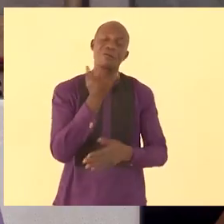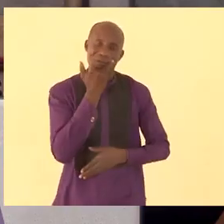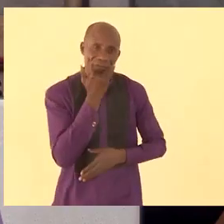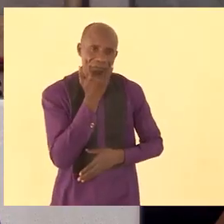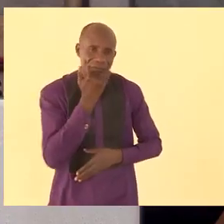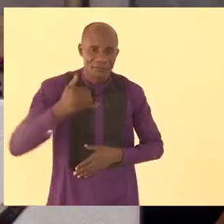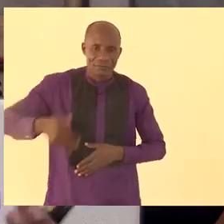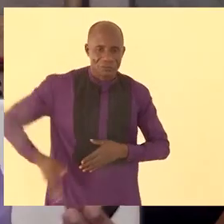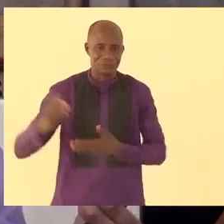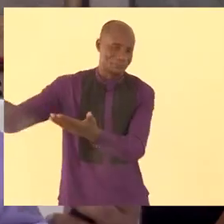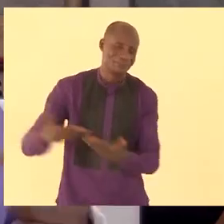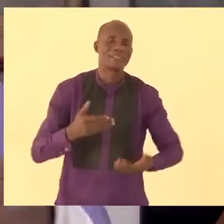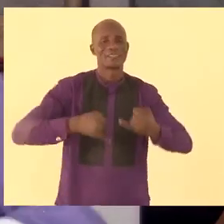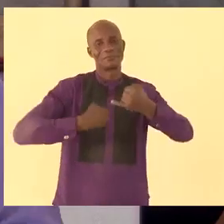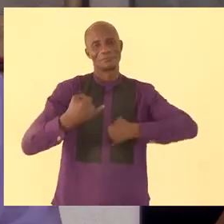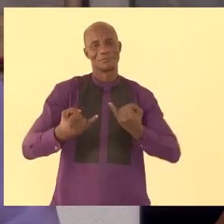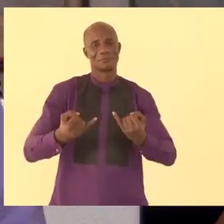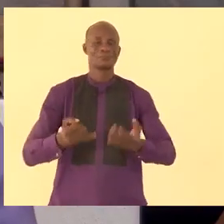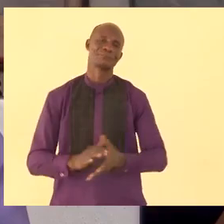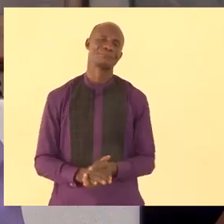already bring joy.